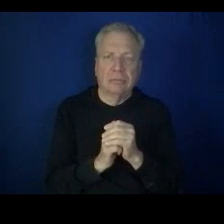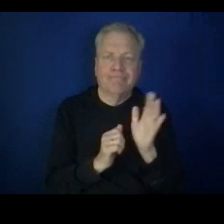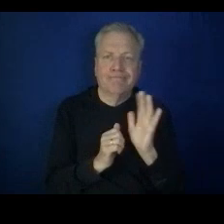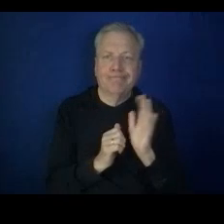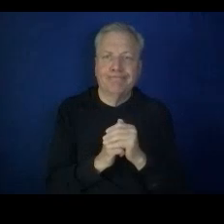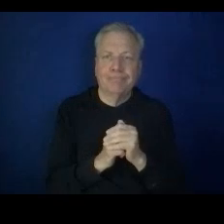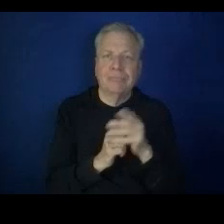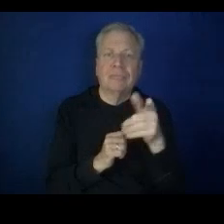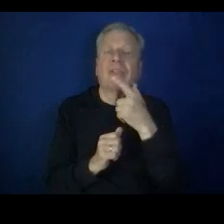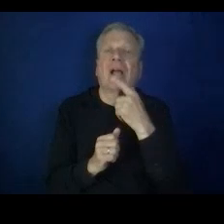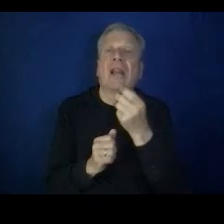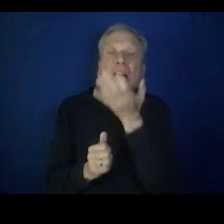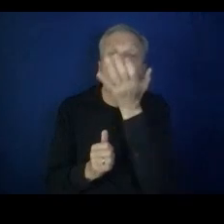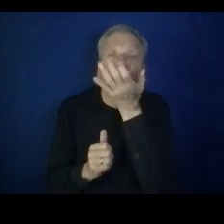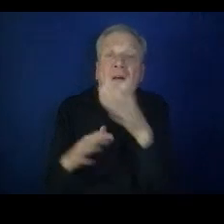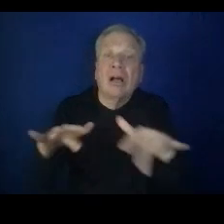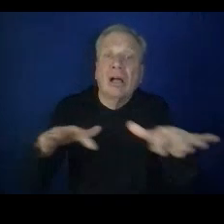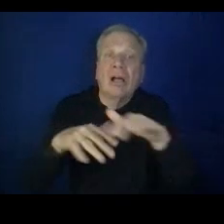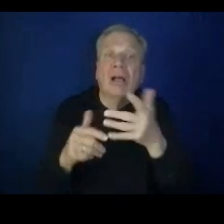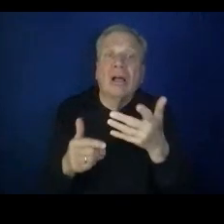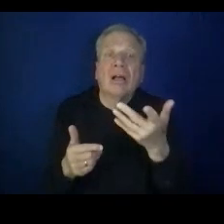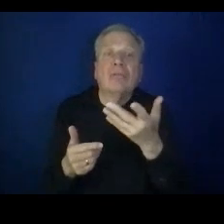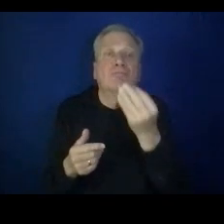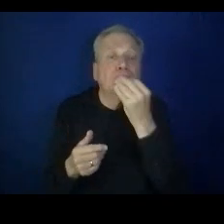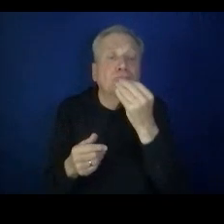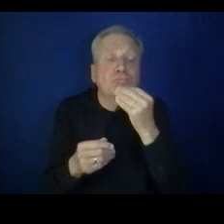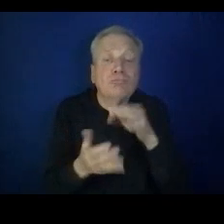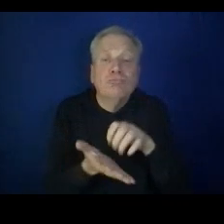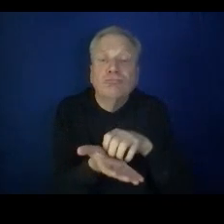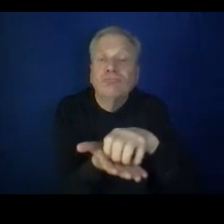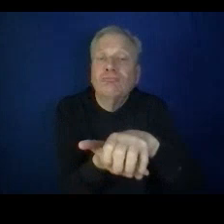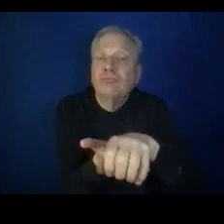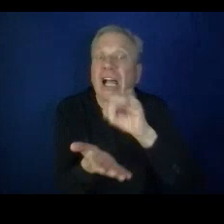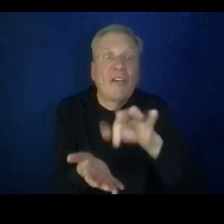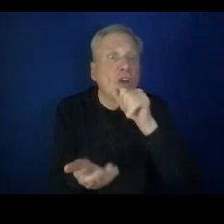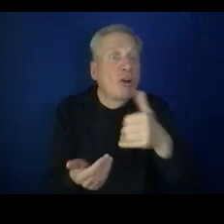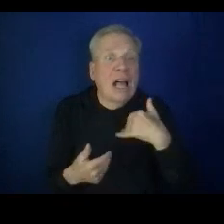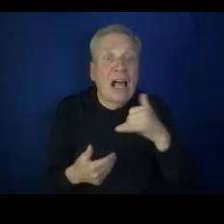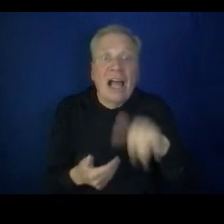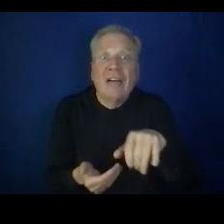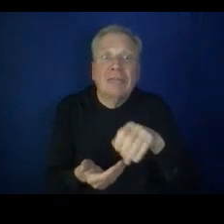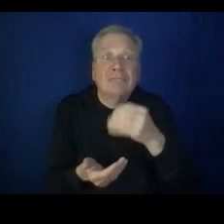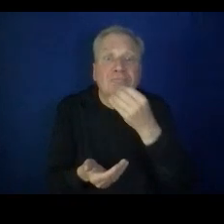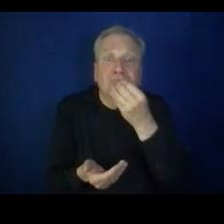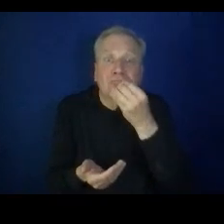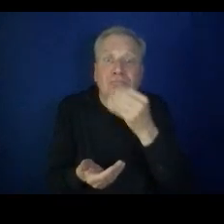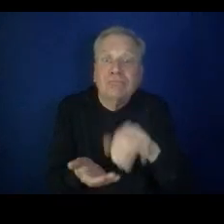the grazing lawn, what it would look like if you didn't have the grazing lawn.